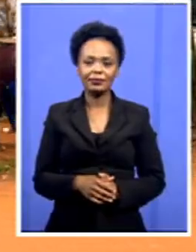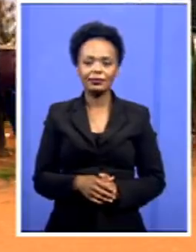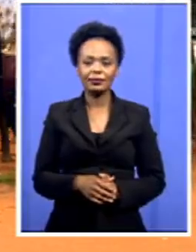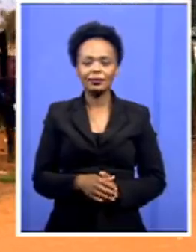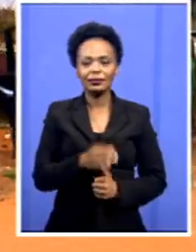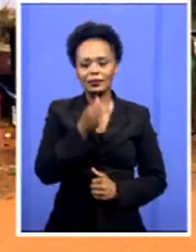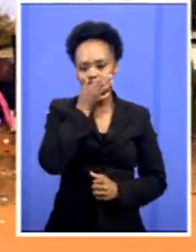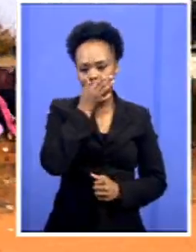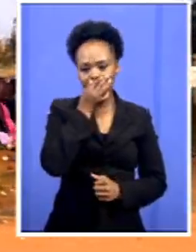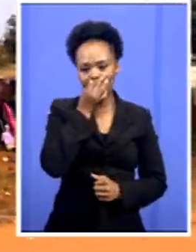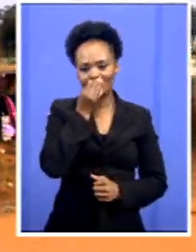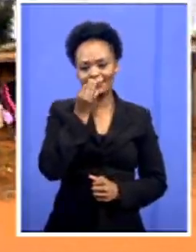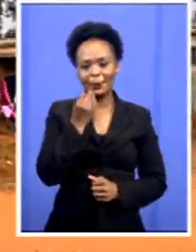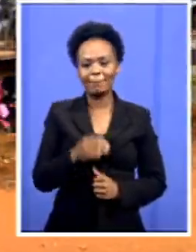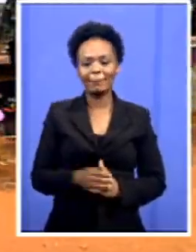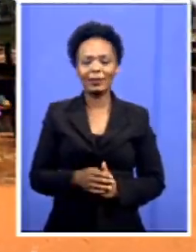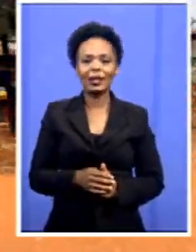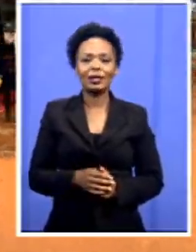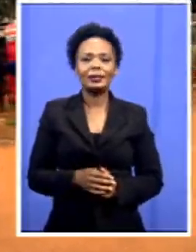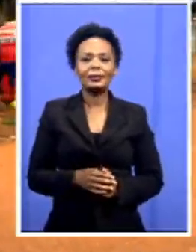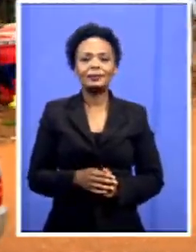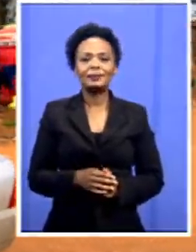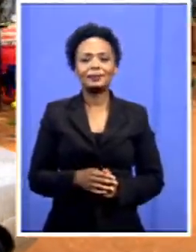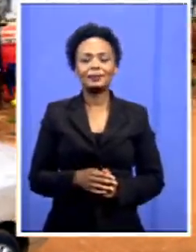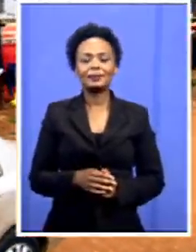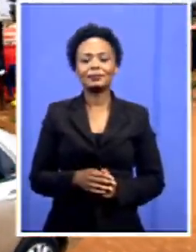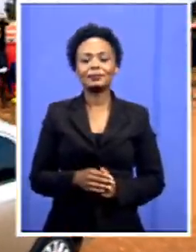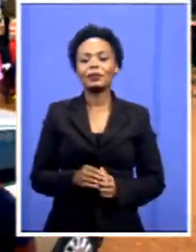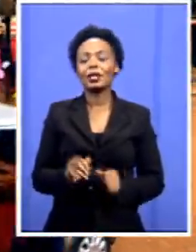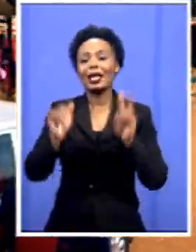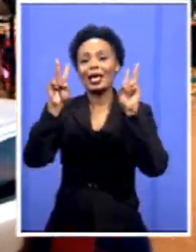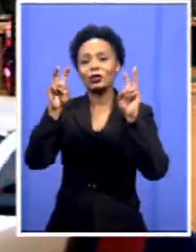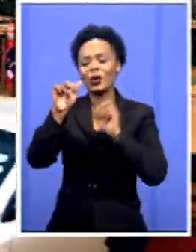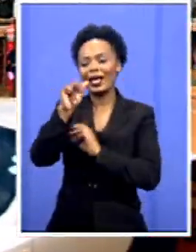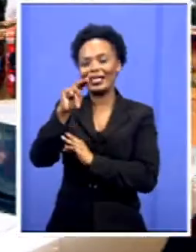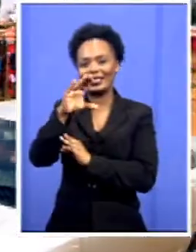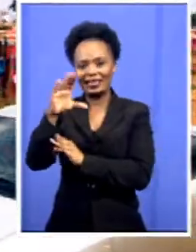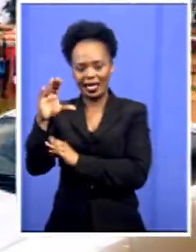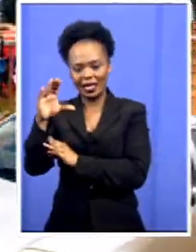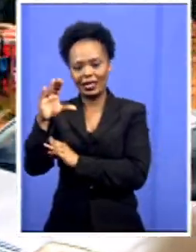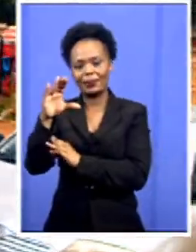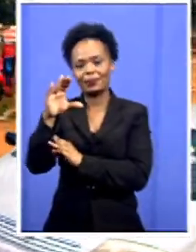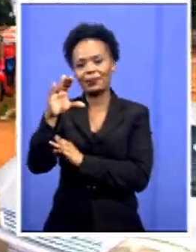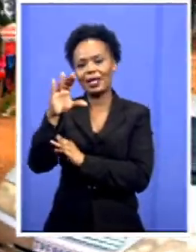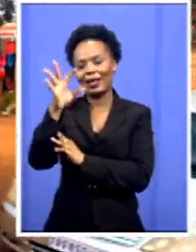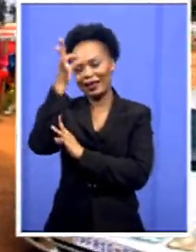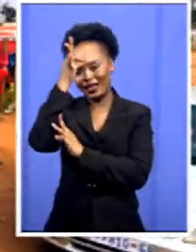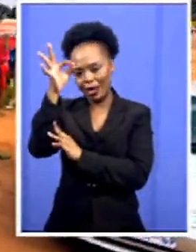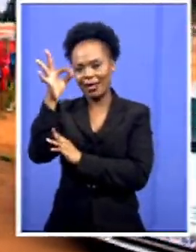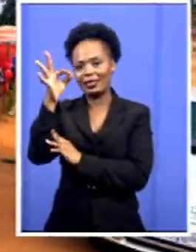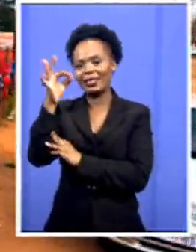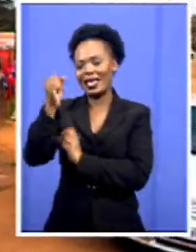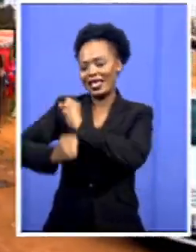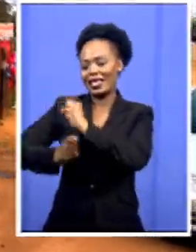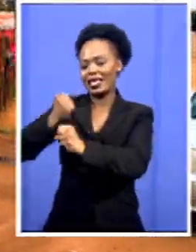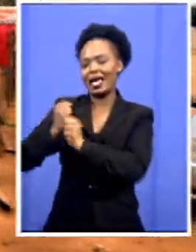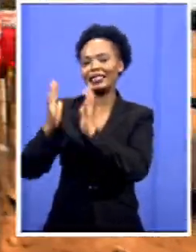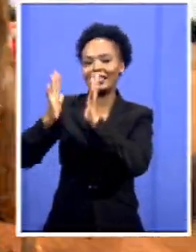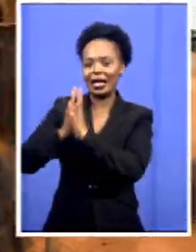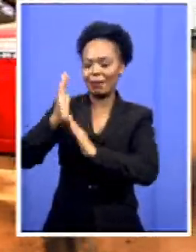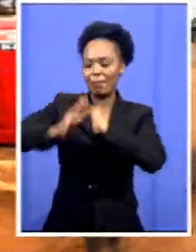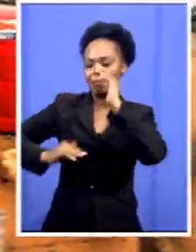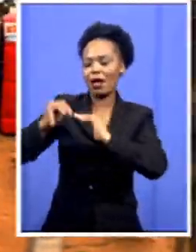The issue of, whether the ANC, government has taken 10 years, I don't think it